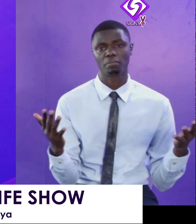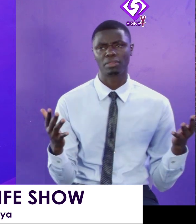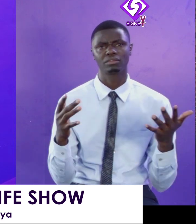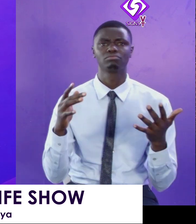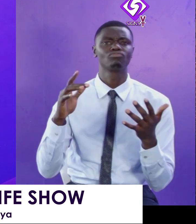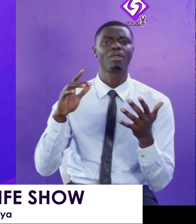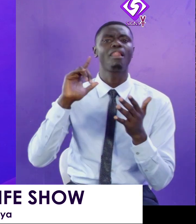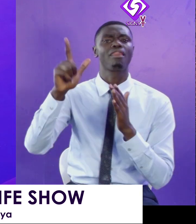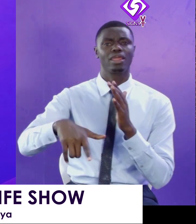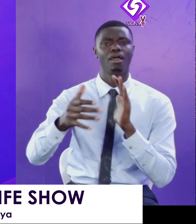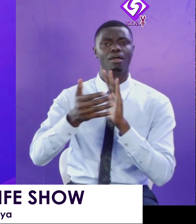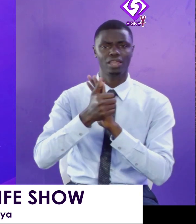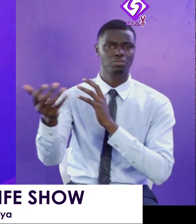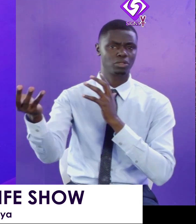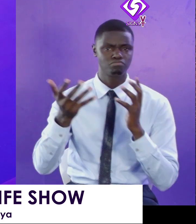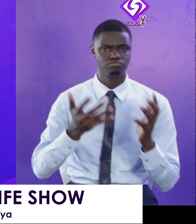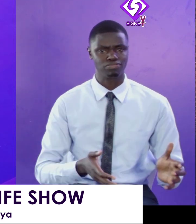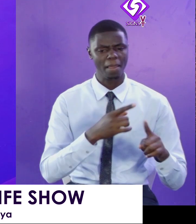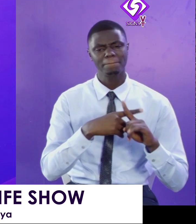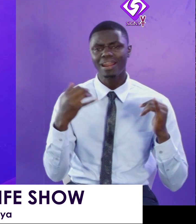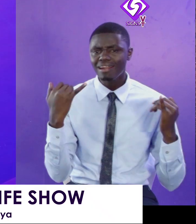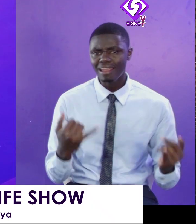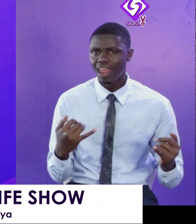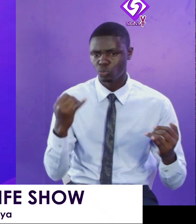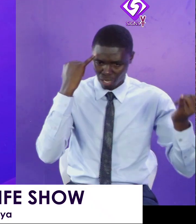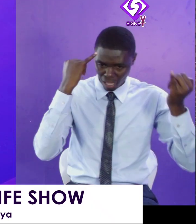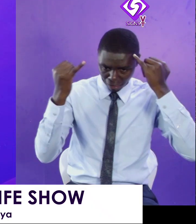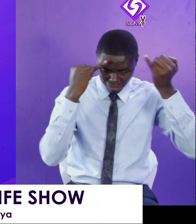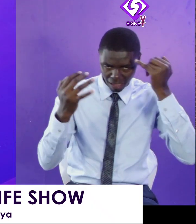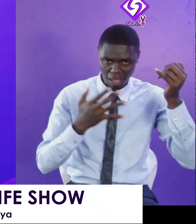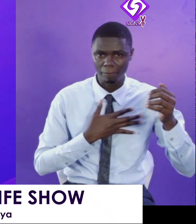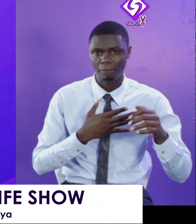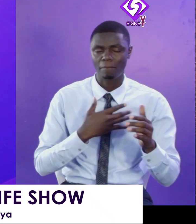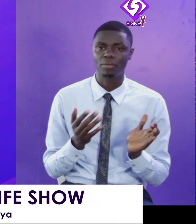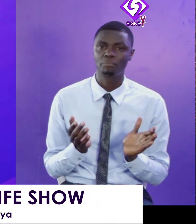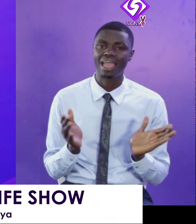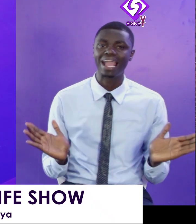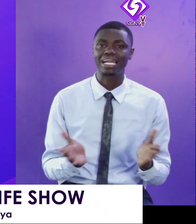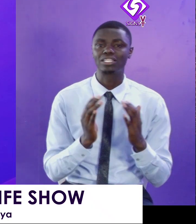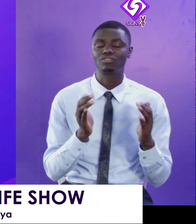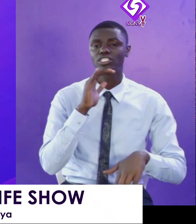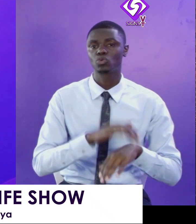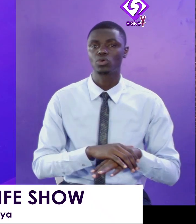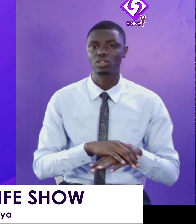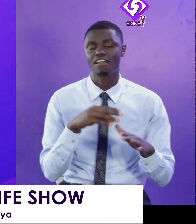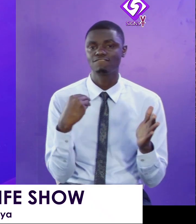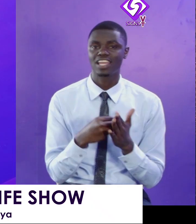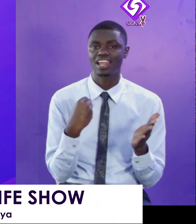I'm bringing this from a layman's perspective, cultivating good financial habits.